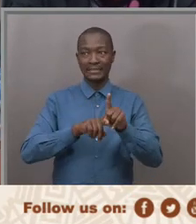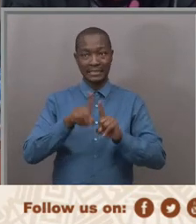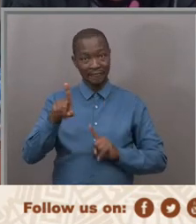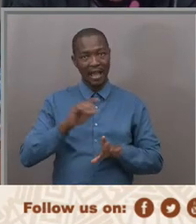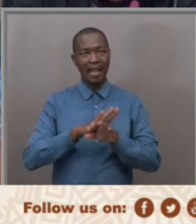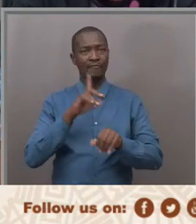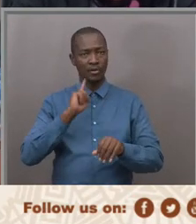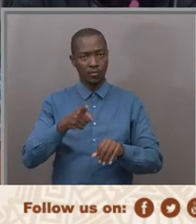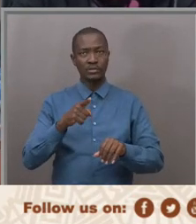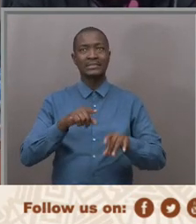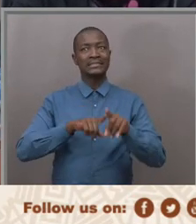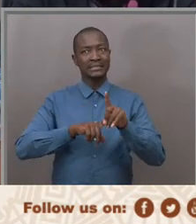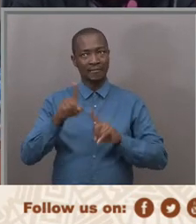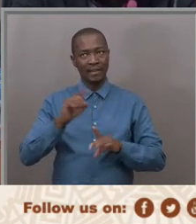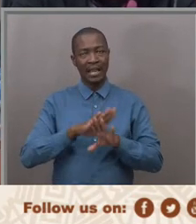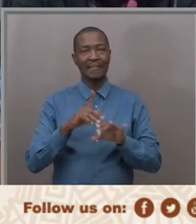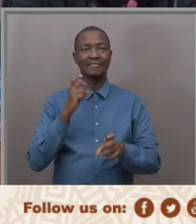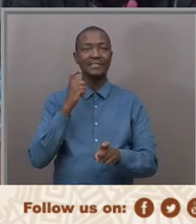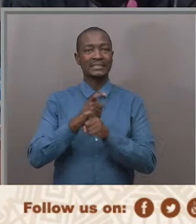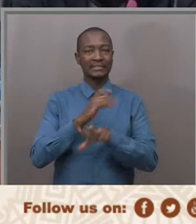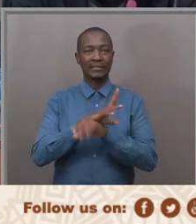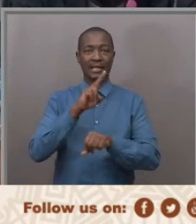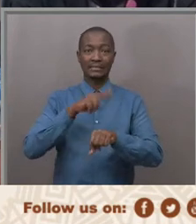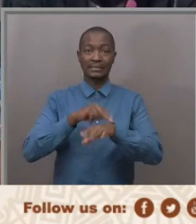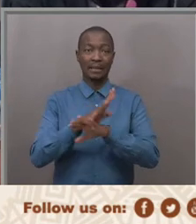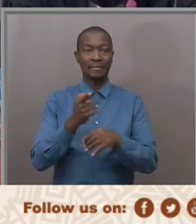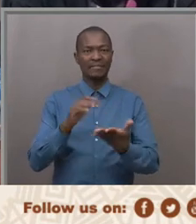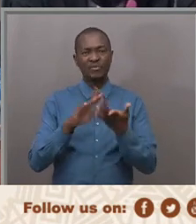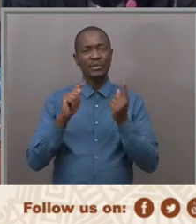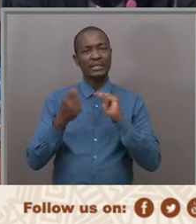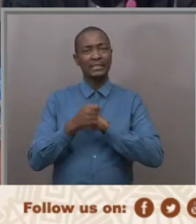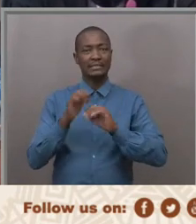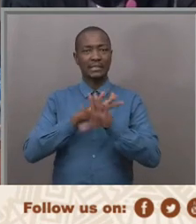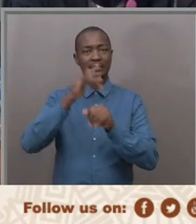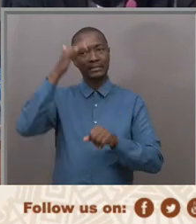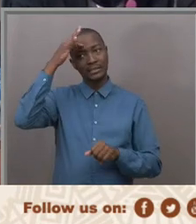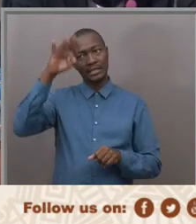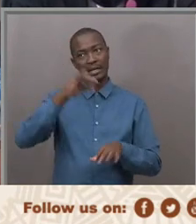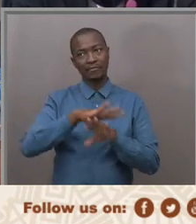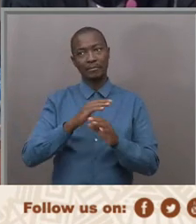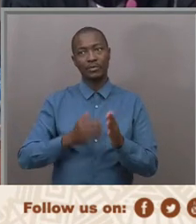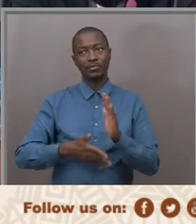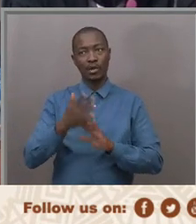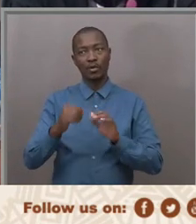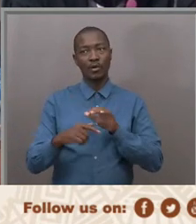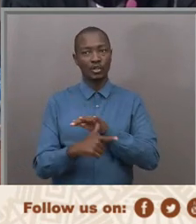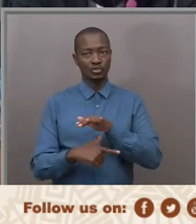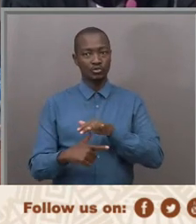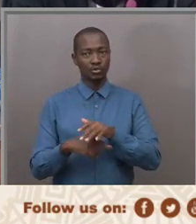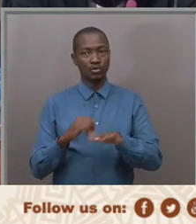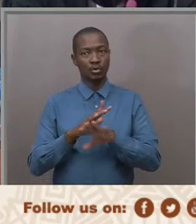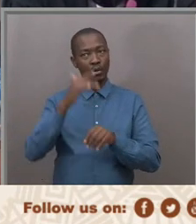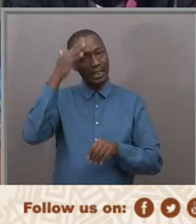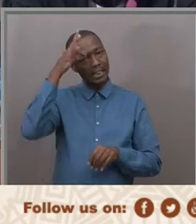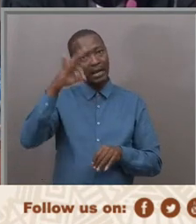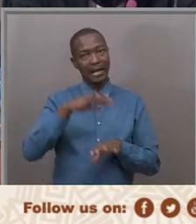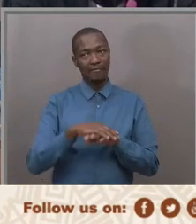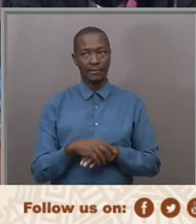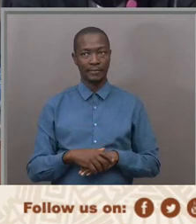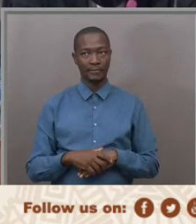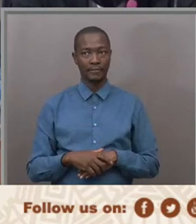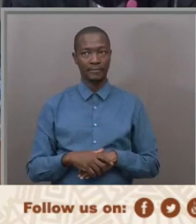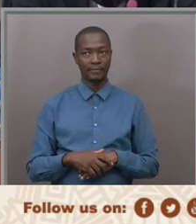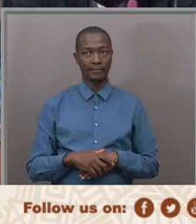ahead, including when there are changes in government. We are going to local government elections. We need planning, the type